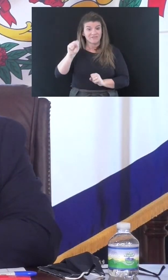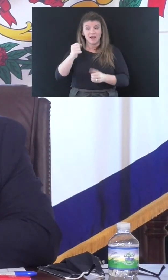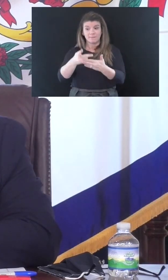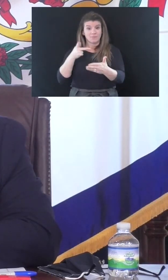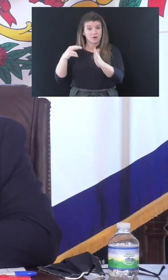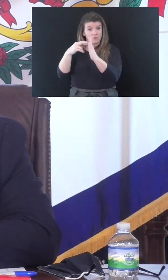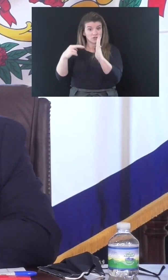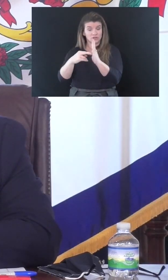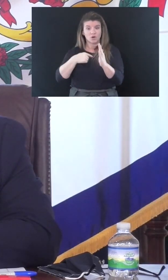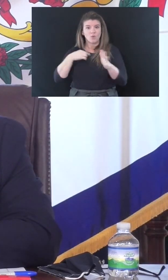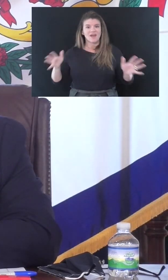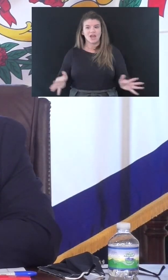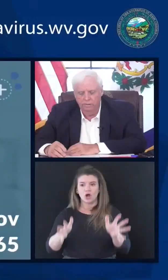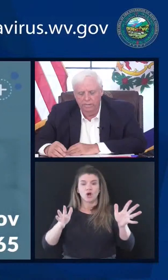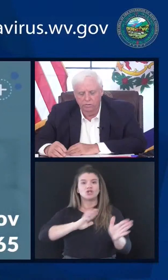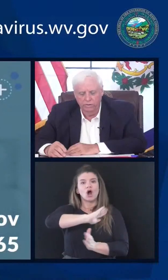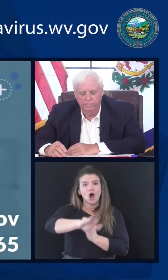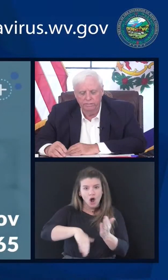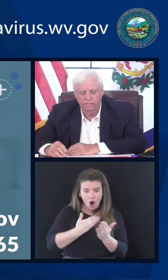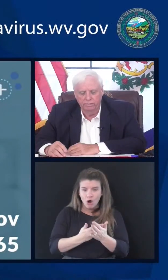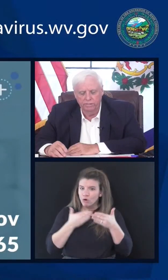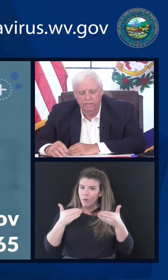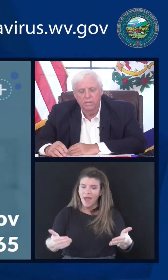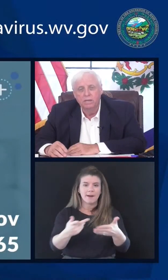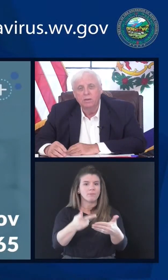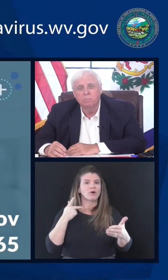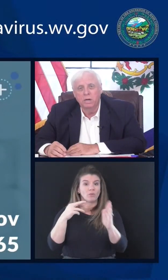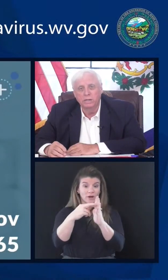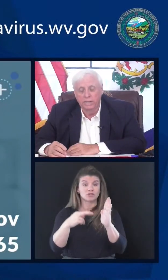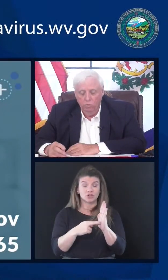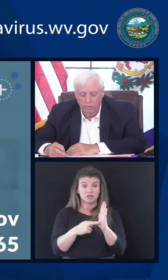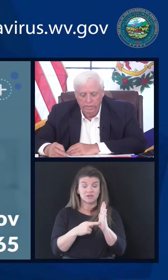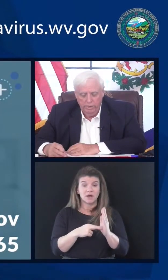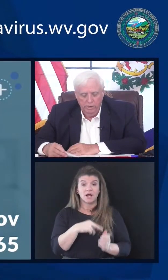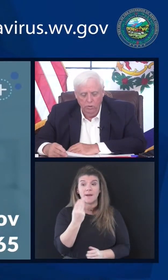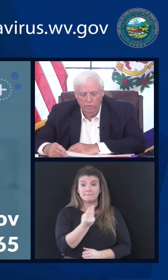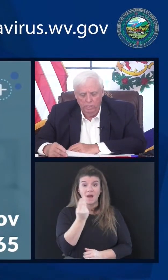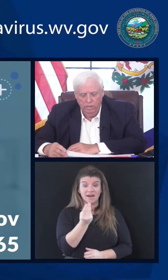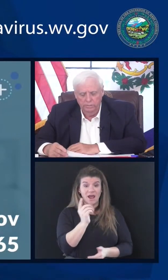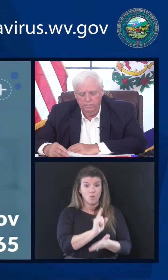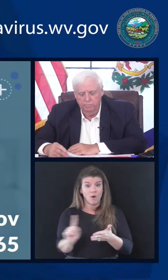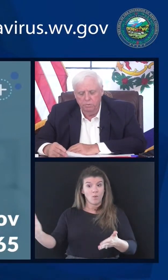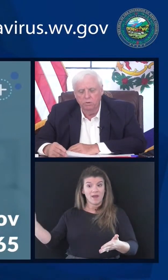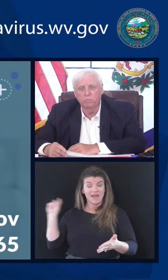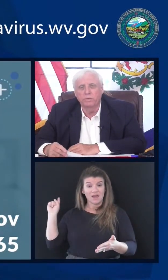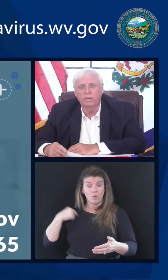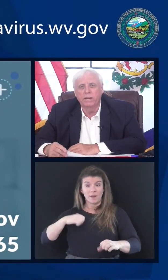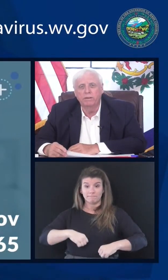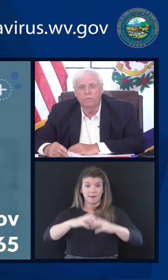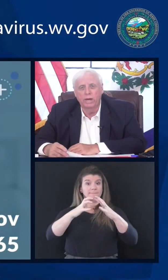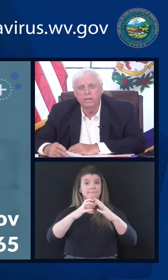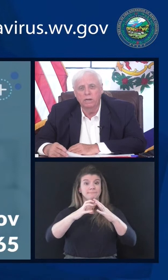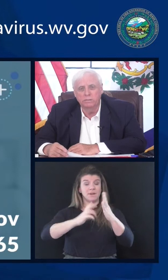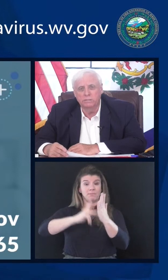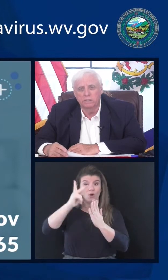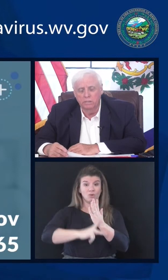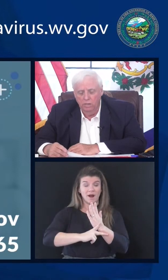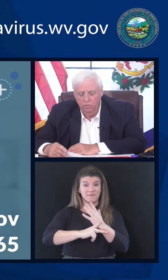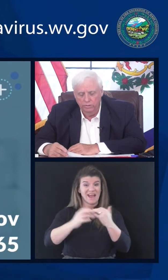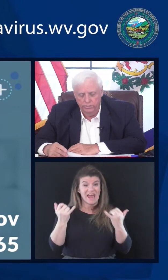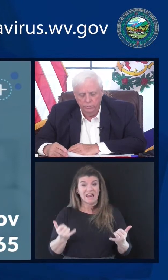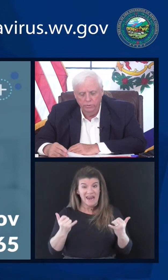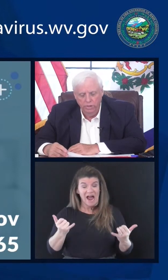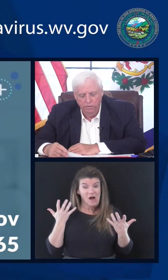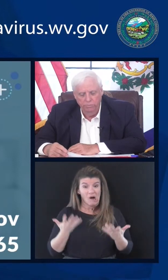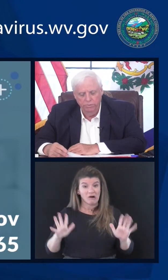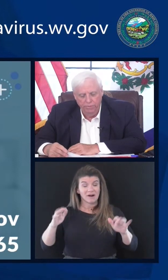We encourage everybody to pre-register like crazy and everything. Monday, a week ago, we launched this program. We've gotten just a little